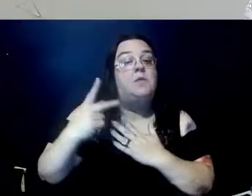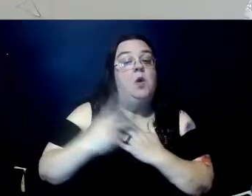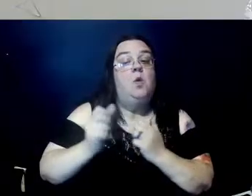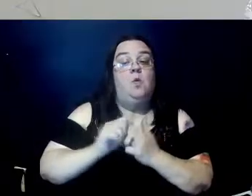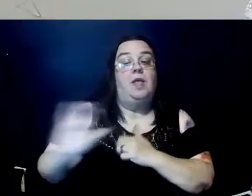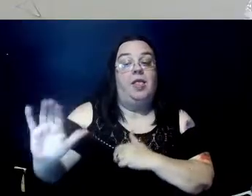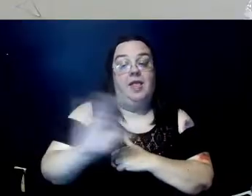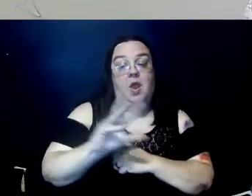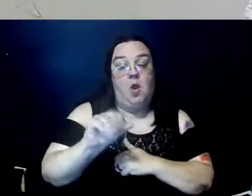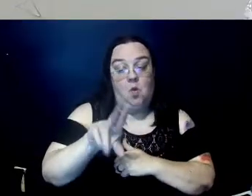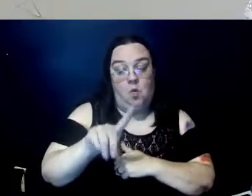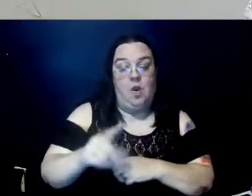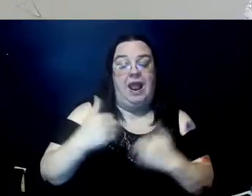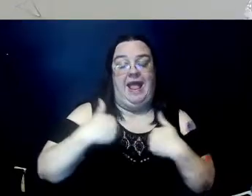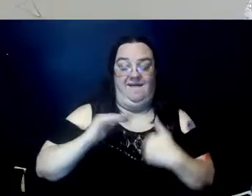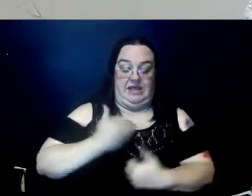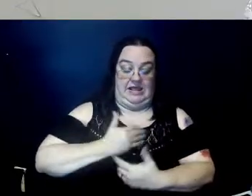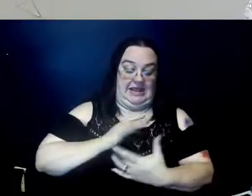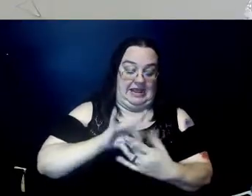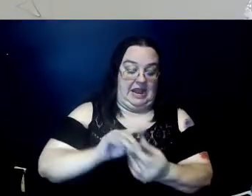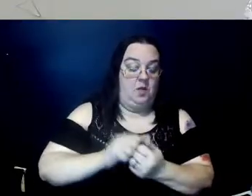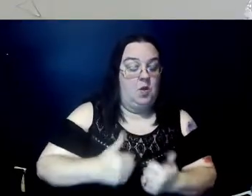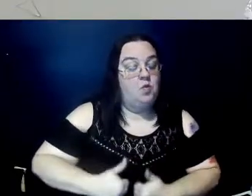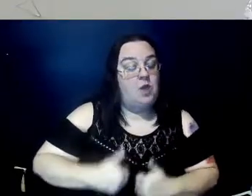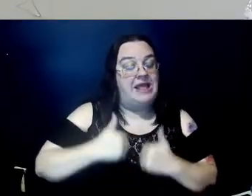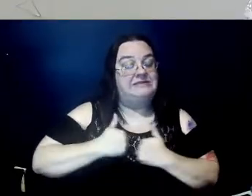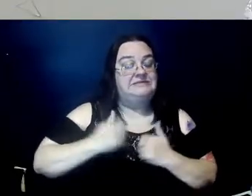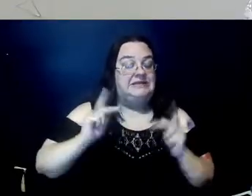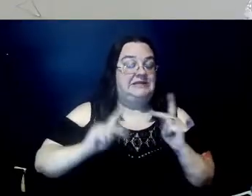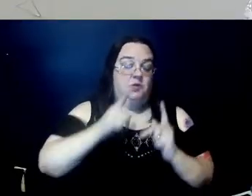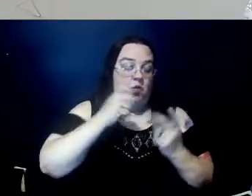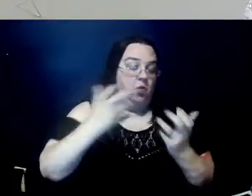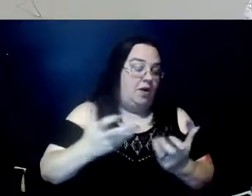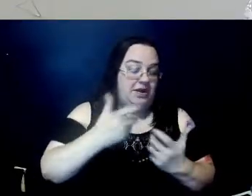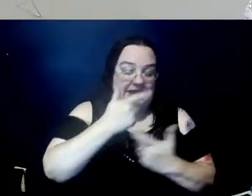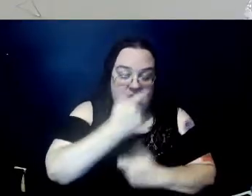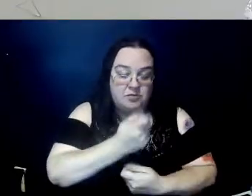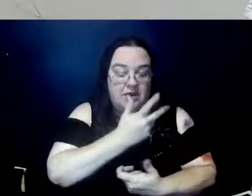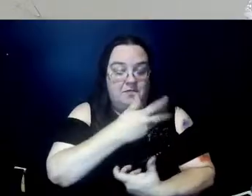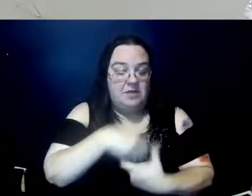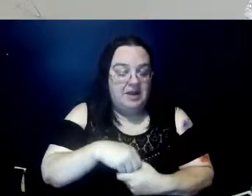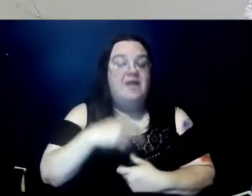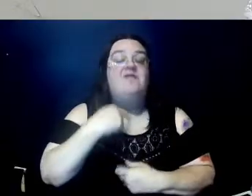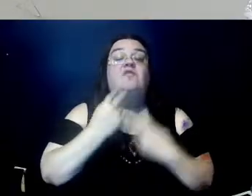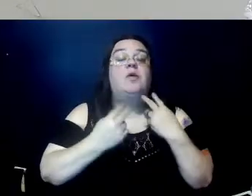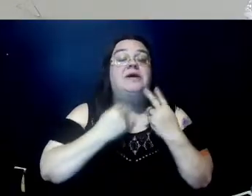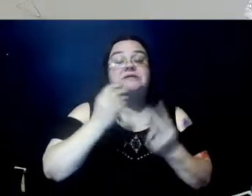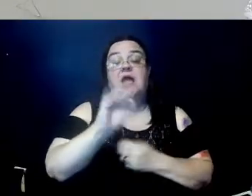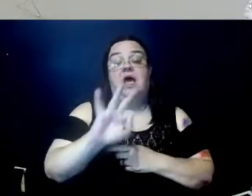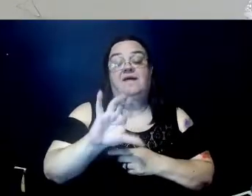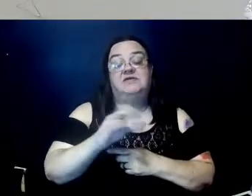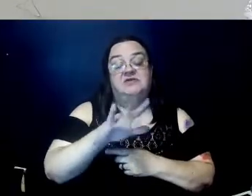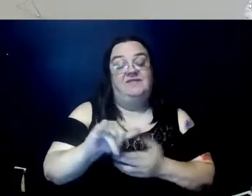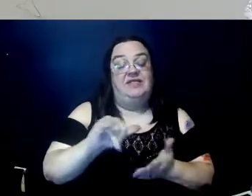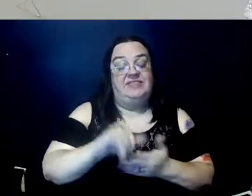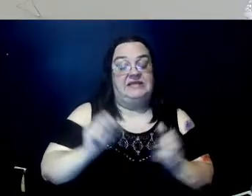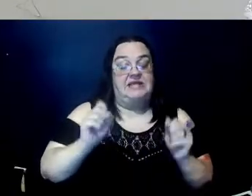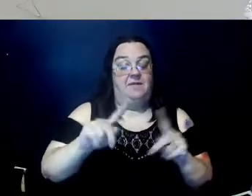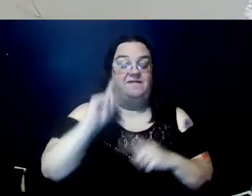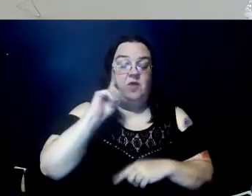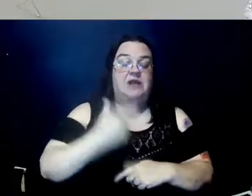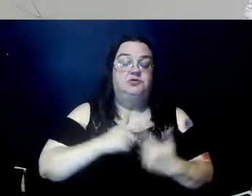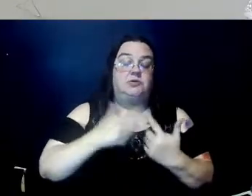wards and connecting us to residents who may be interested in participating. Voices of Cheverly is an opportunity to preserve our community's